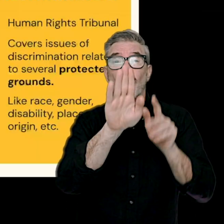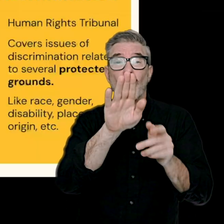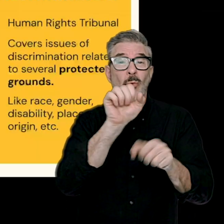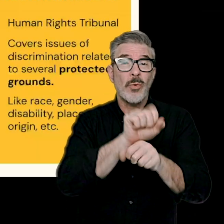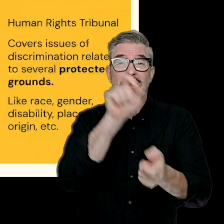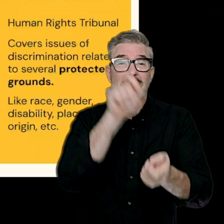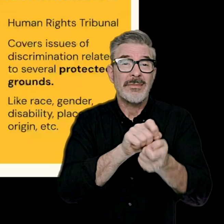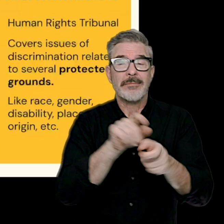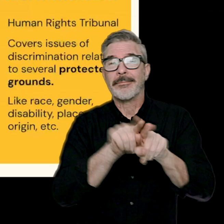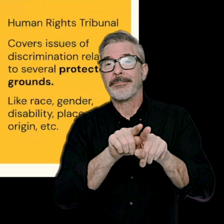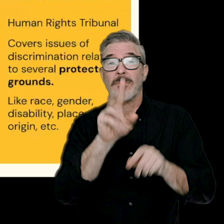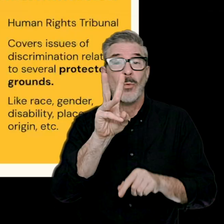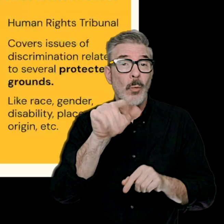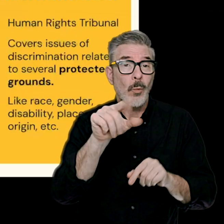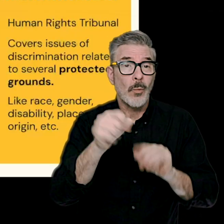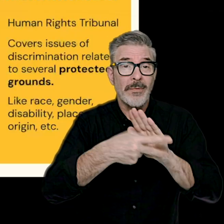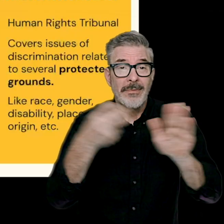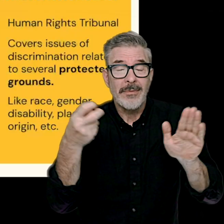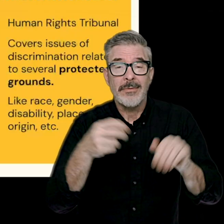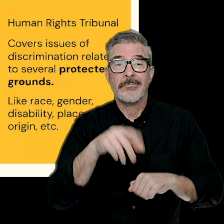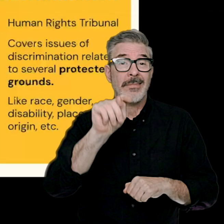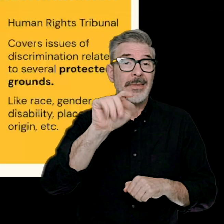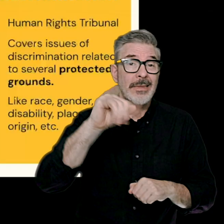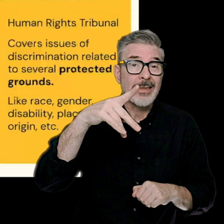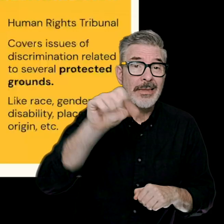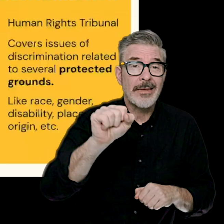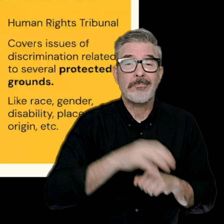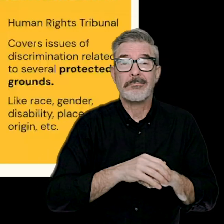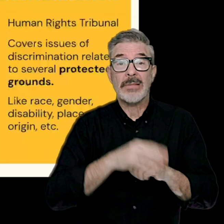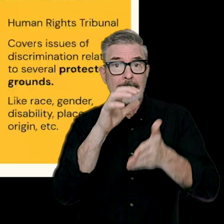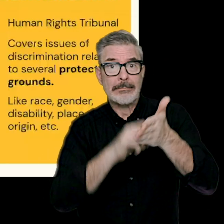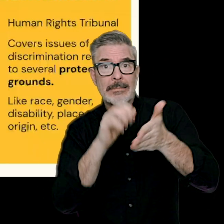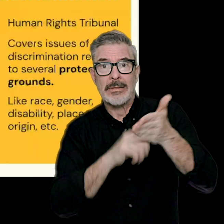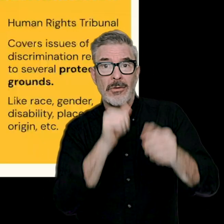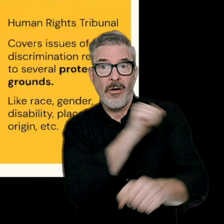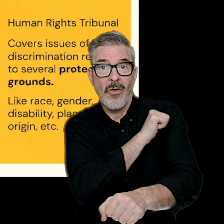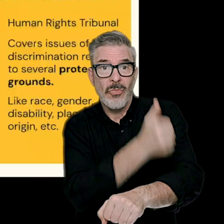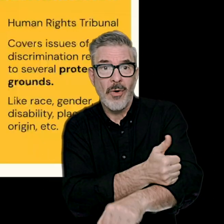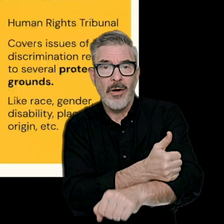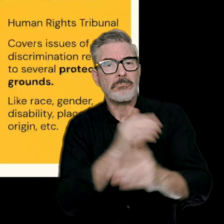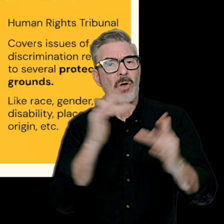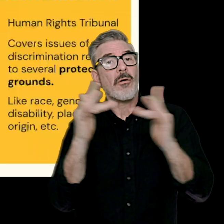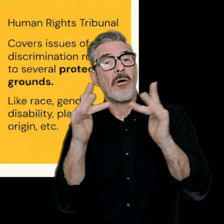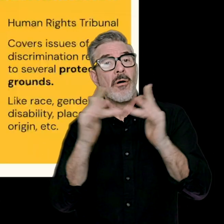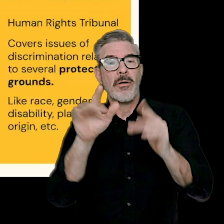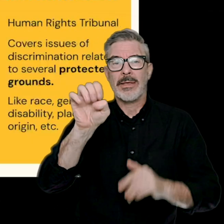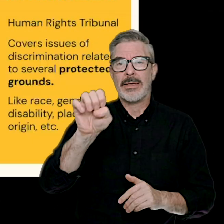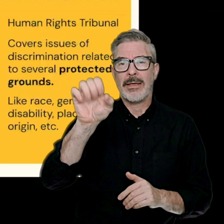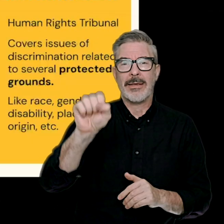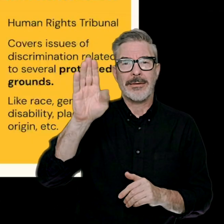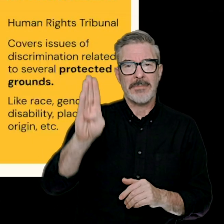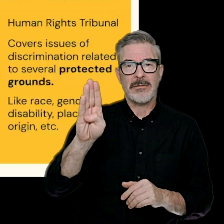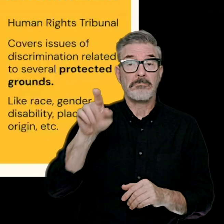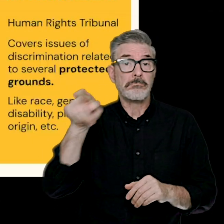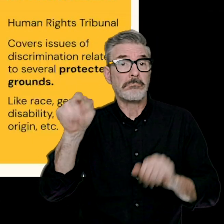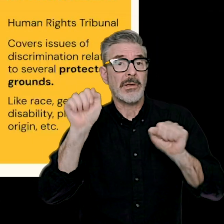Some further resources. Well, we've talked about the Worker Solidarity Network. We are a